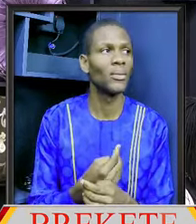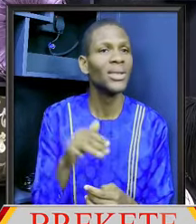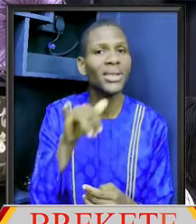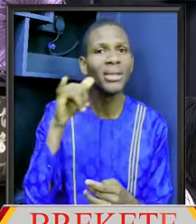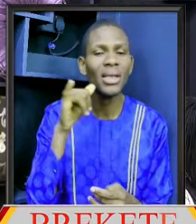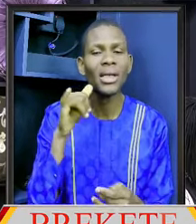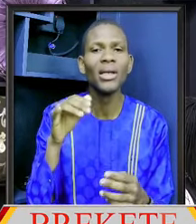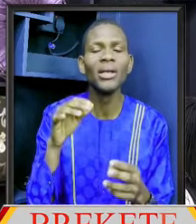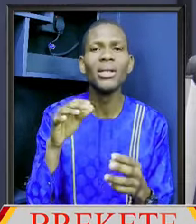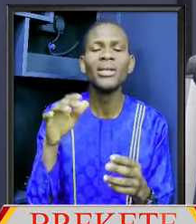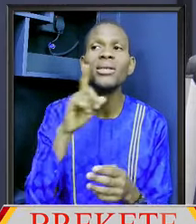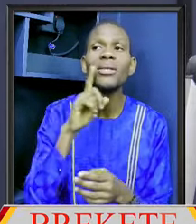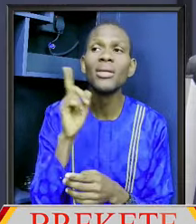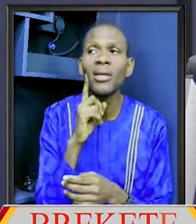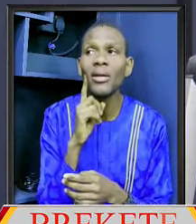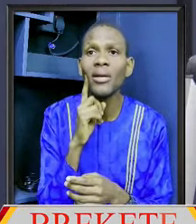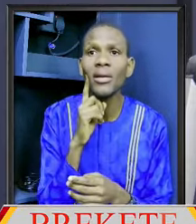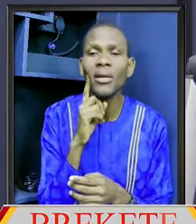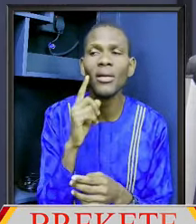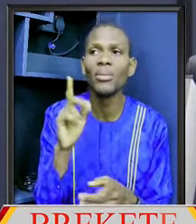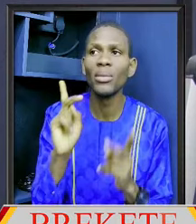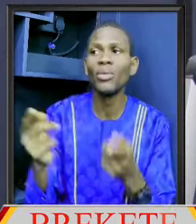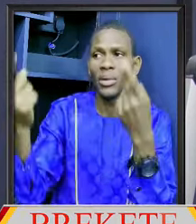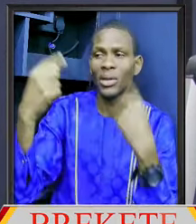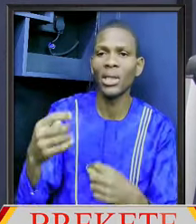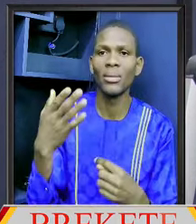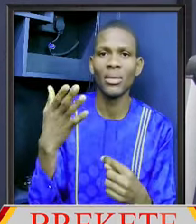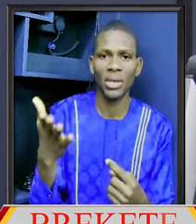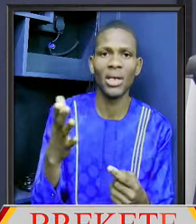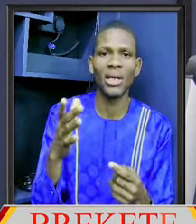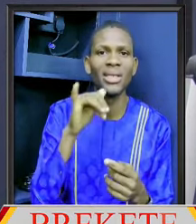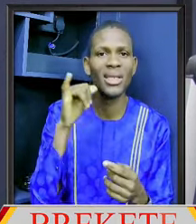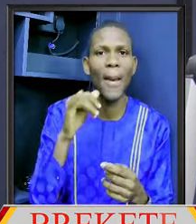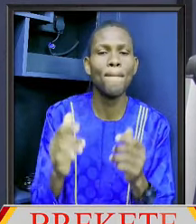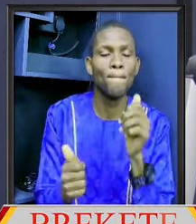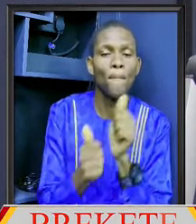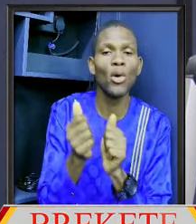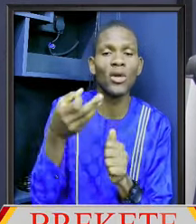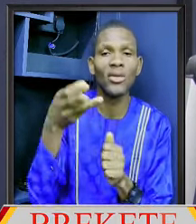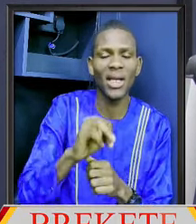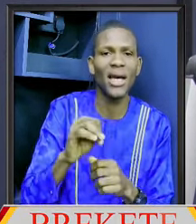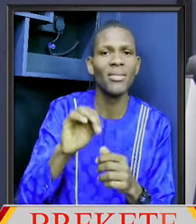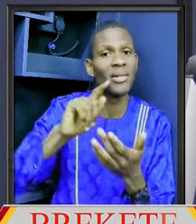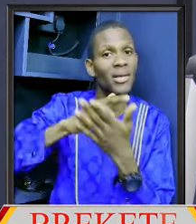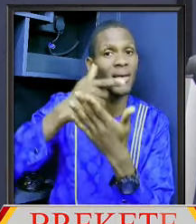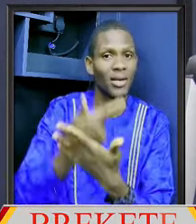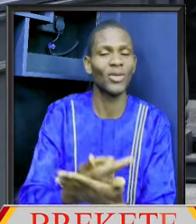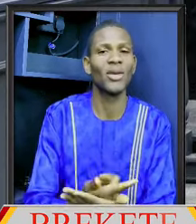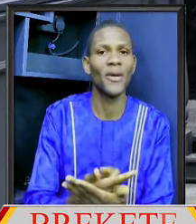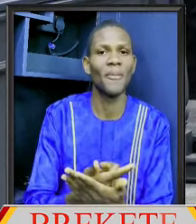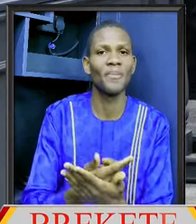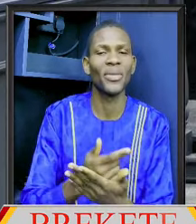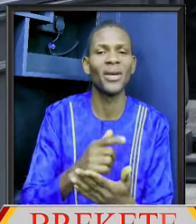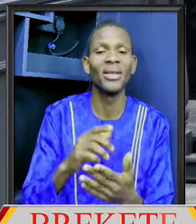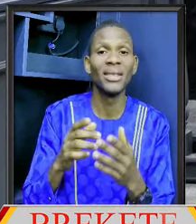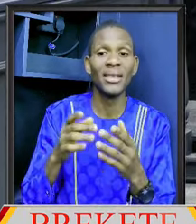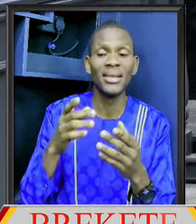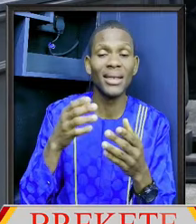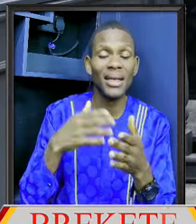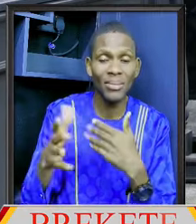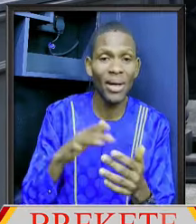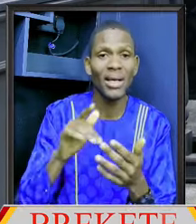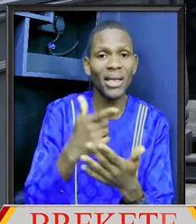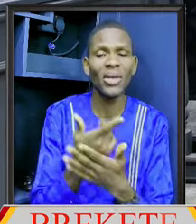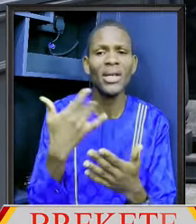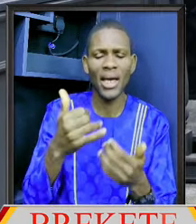Yesterday, no be deaf people we get here. Yes, sir. Most of them graduates. Yes, sir. Despite being graduates,